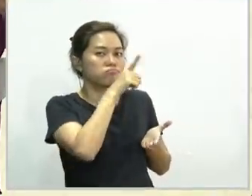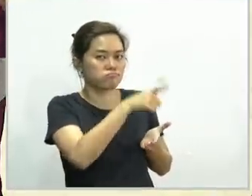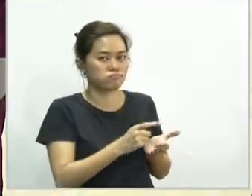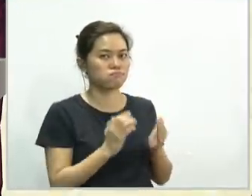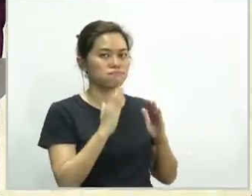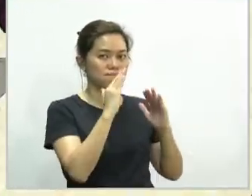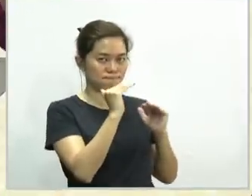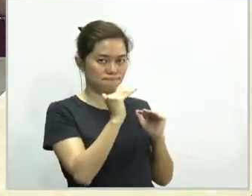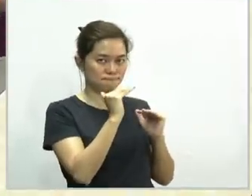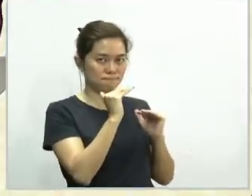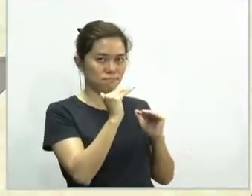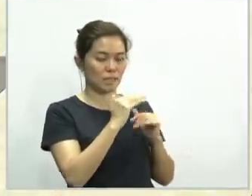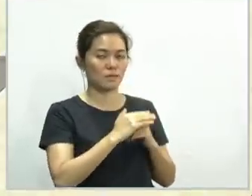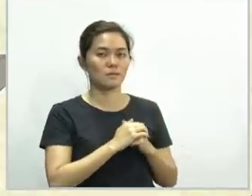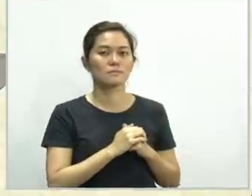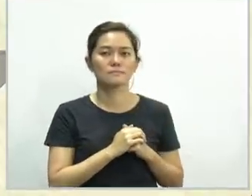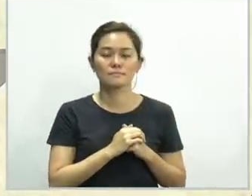hope.